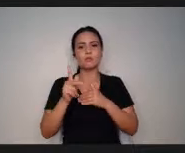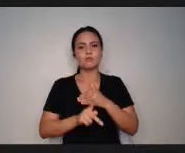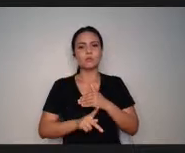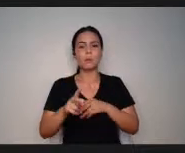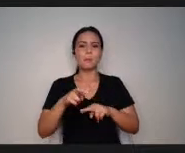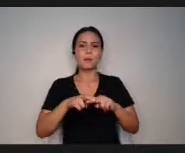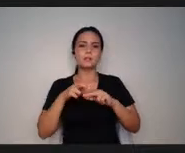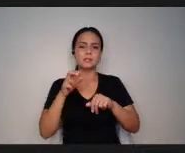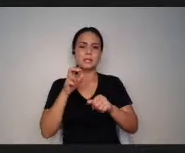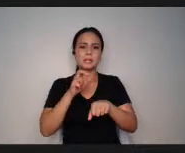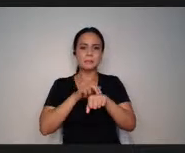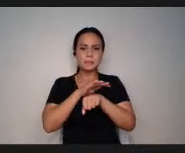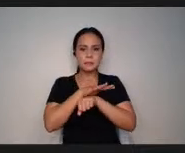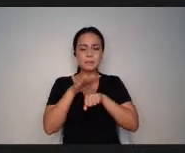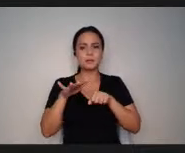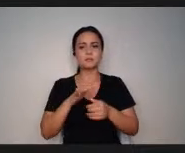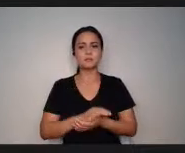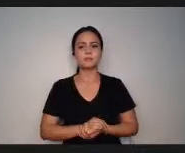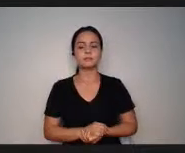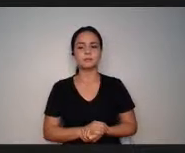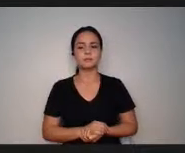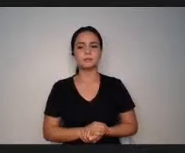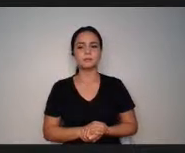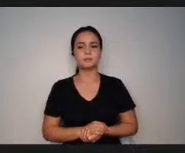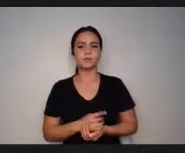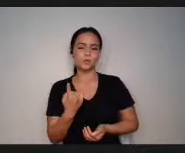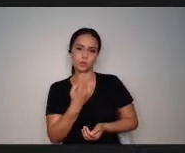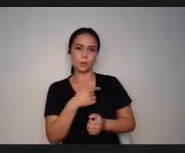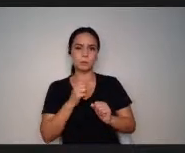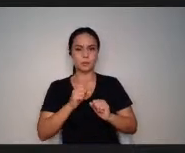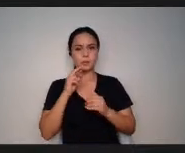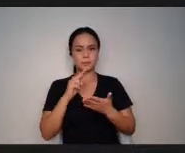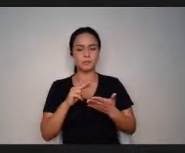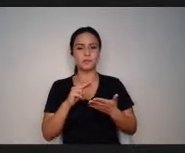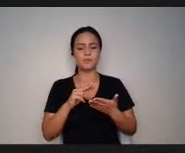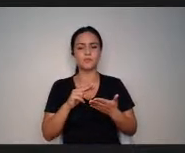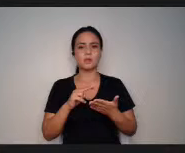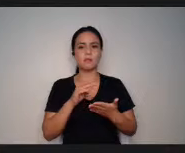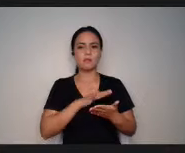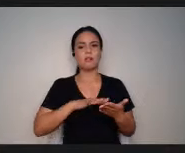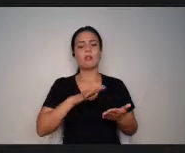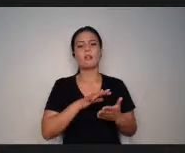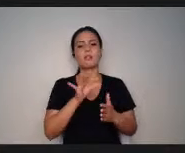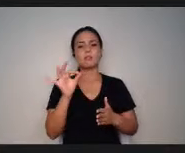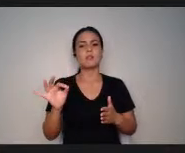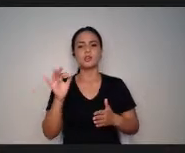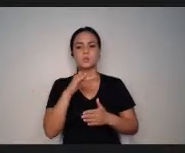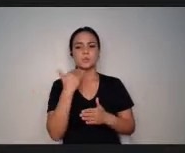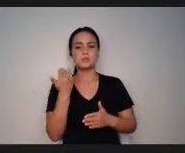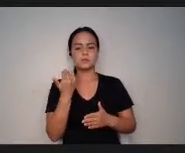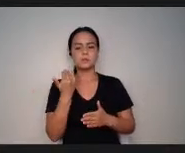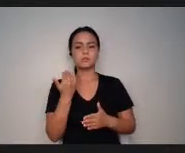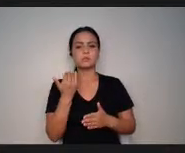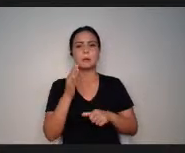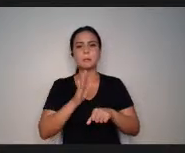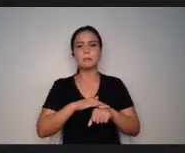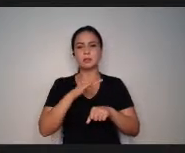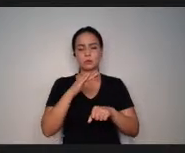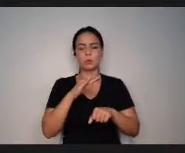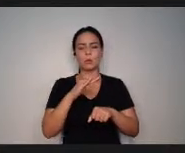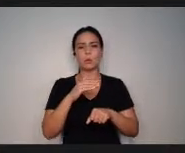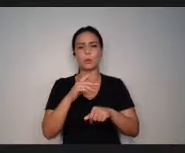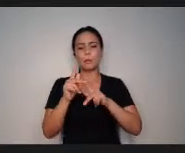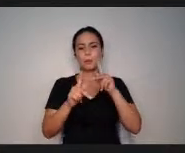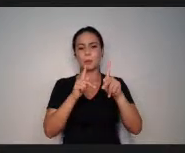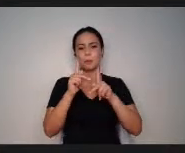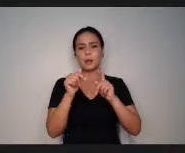You can see here that the suicide rates have been increasing in working age populations. This is